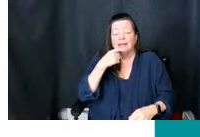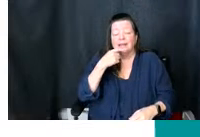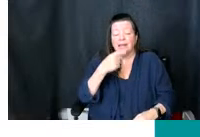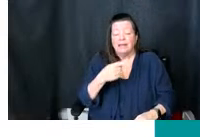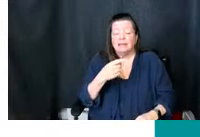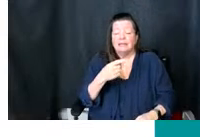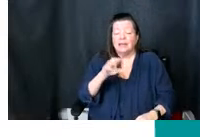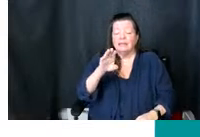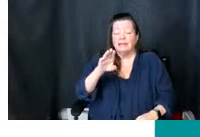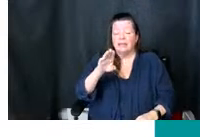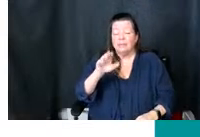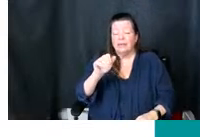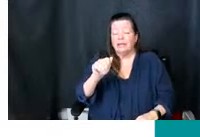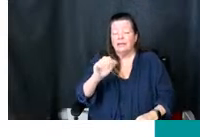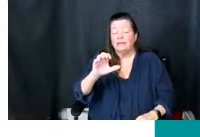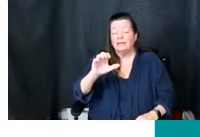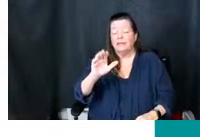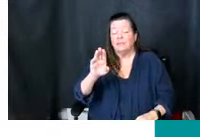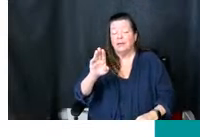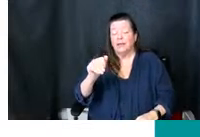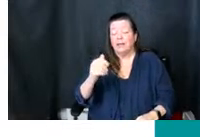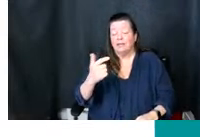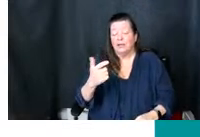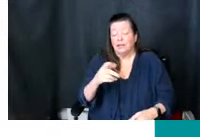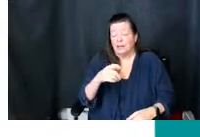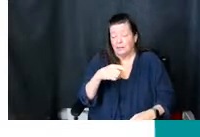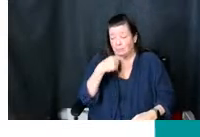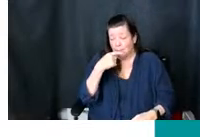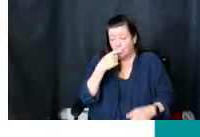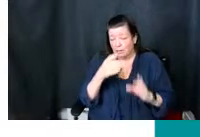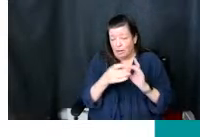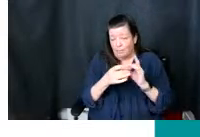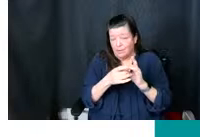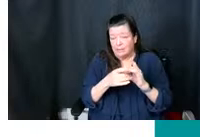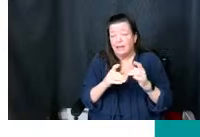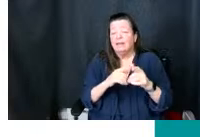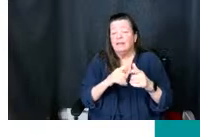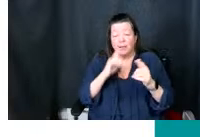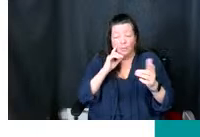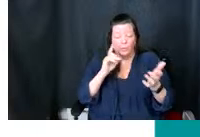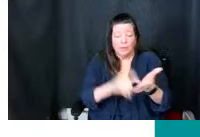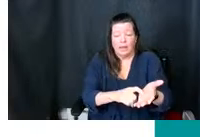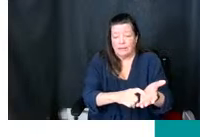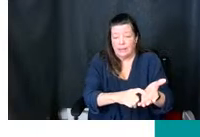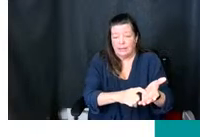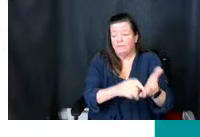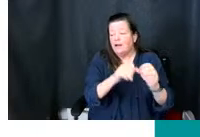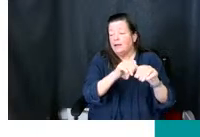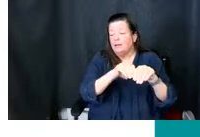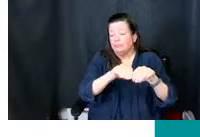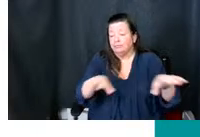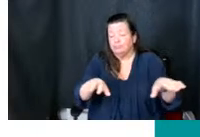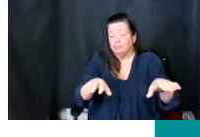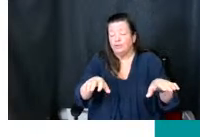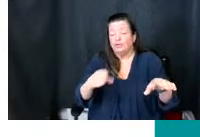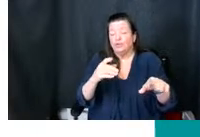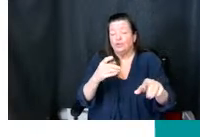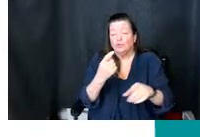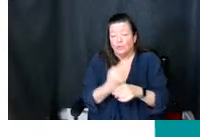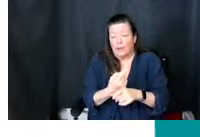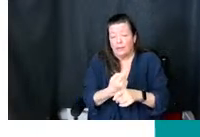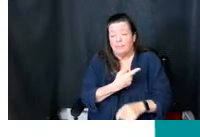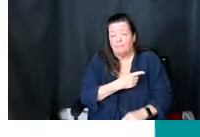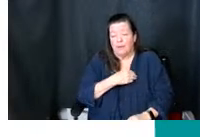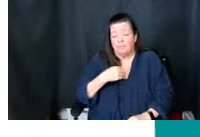Comment in the subject line or in the body of the message for them to be identified and distributed to CBAG members. All